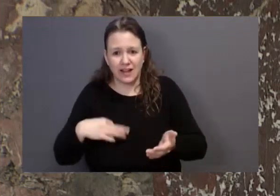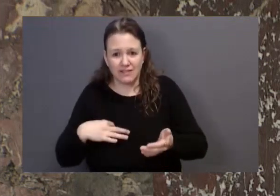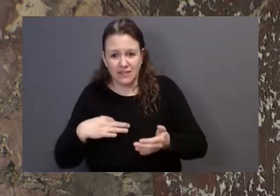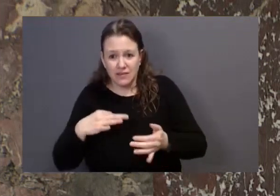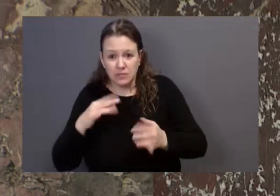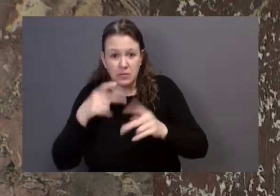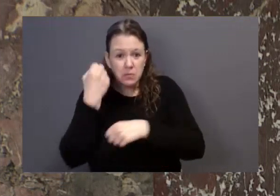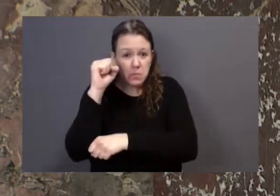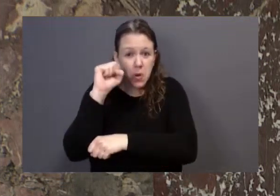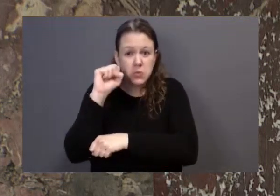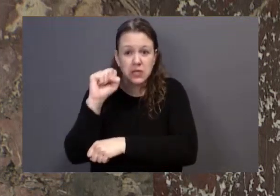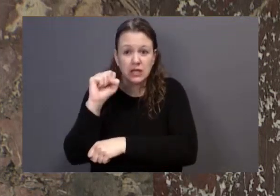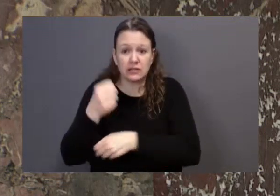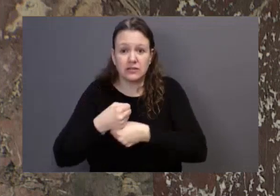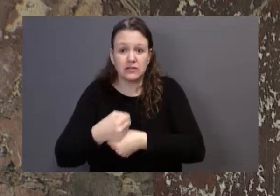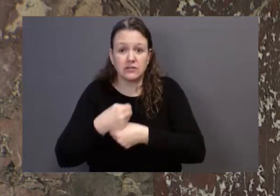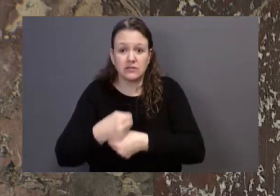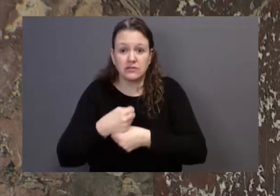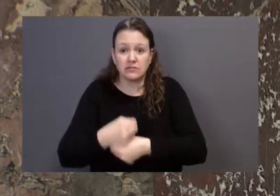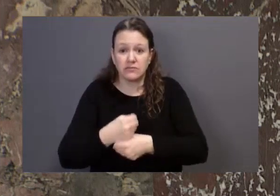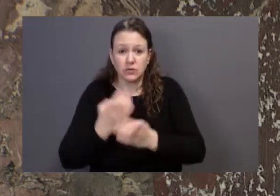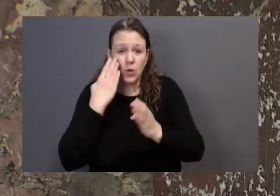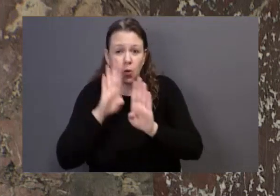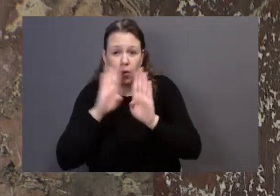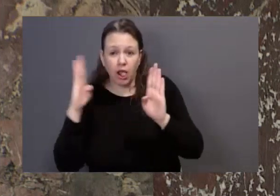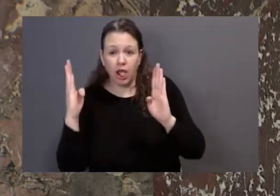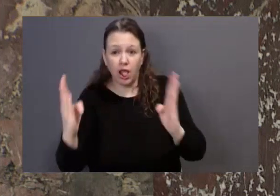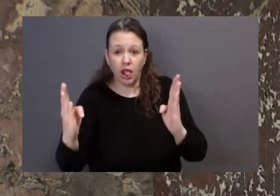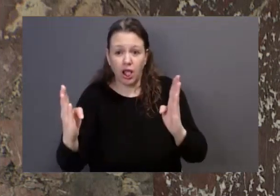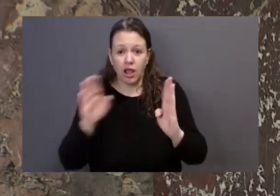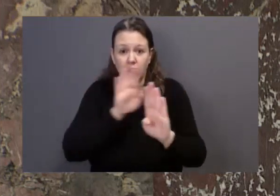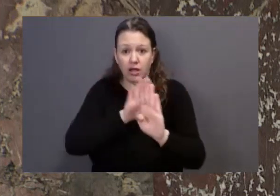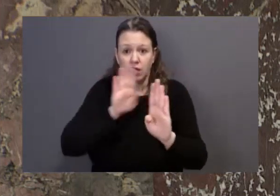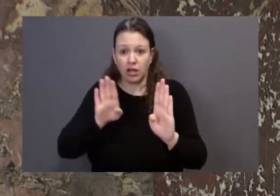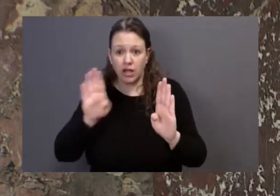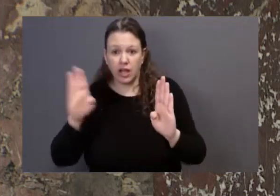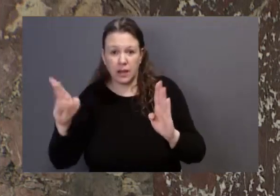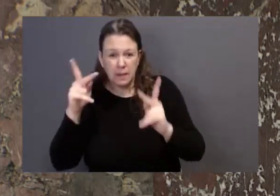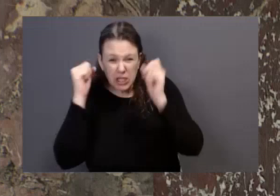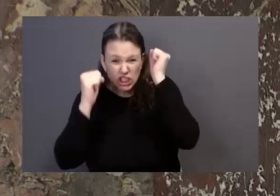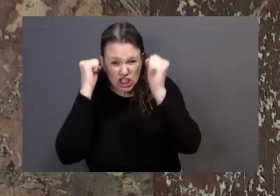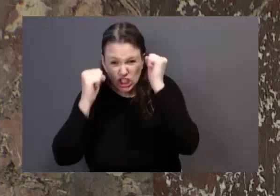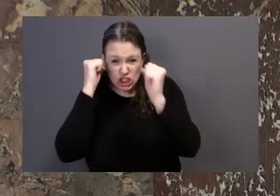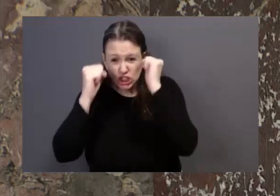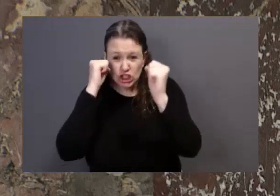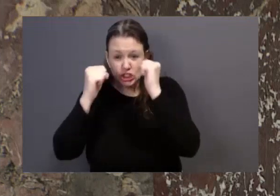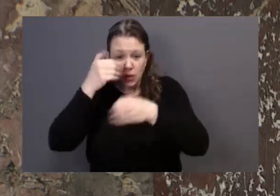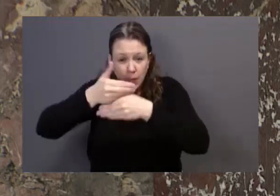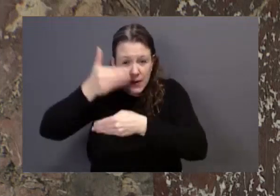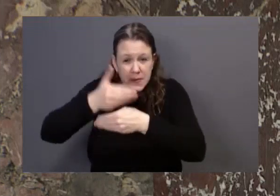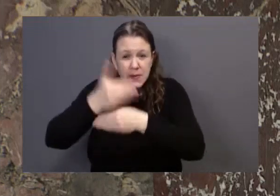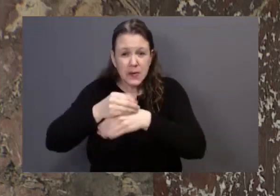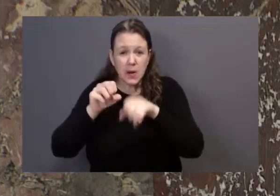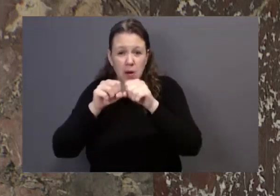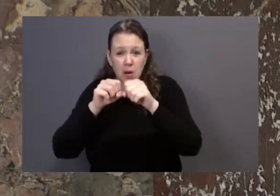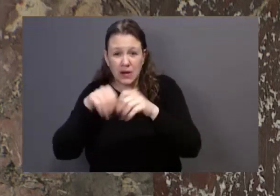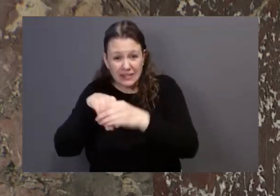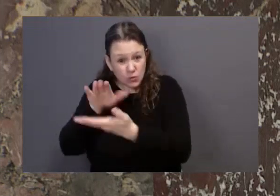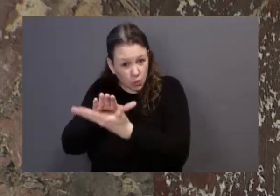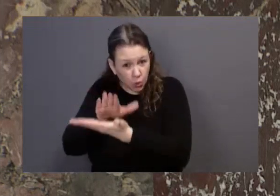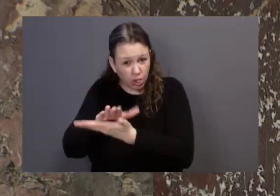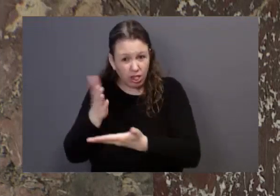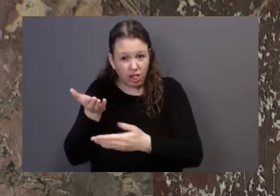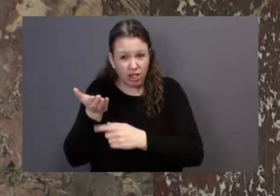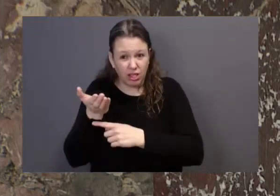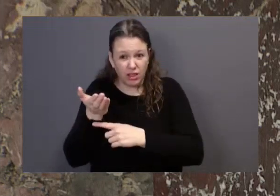17 major incidents at schools in British Columbia. The law establishing a 20-meter perimeter around schools just to keep teachers and kids safe, and